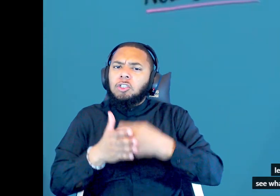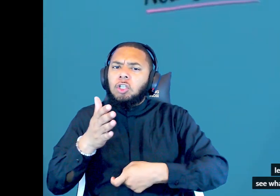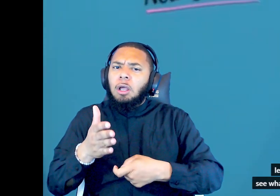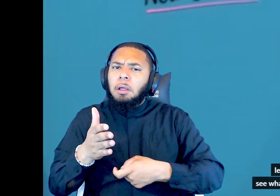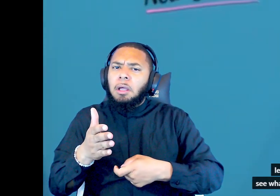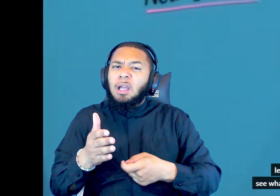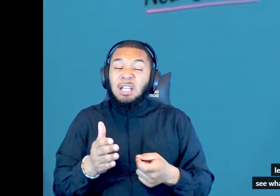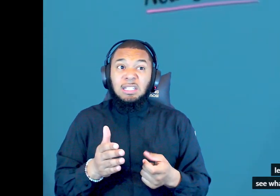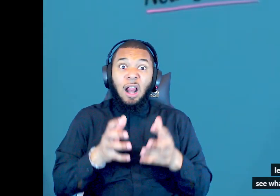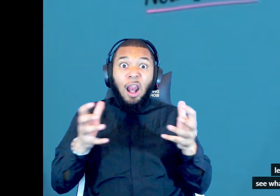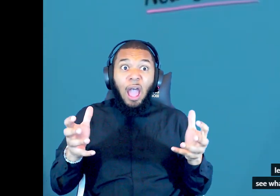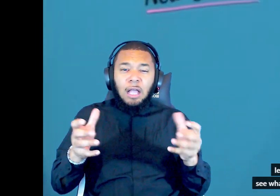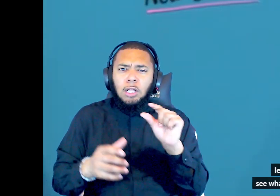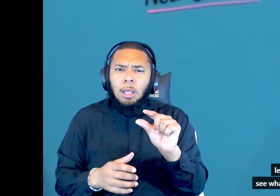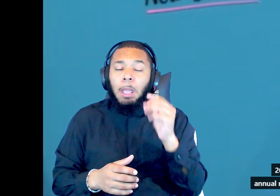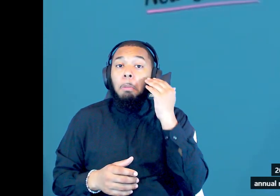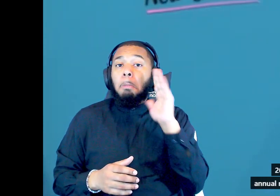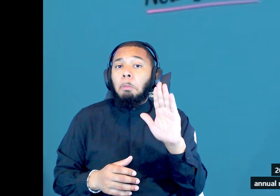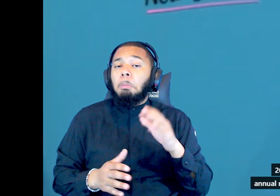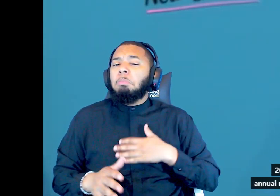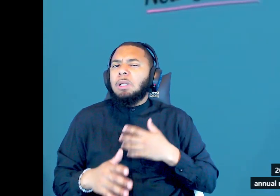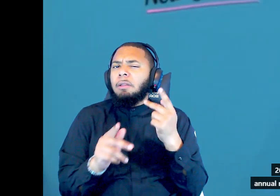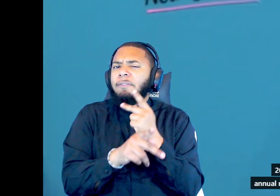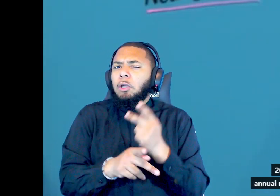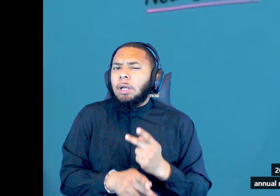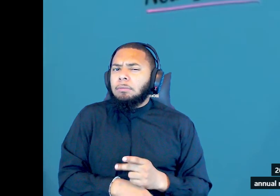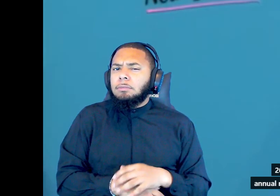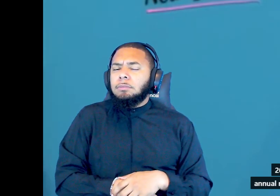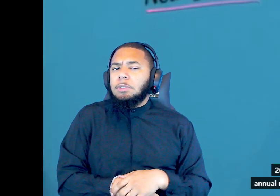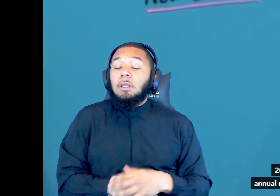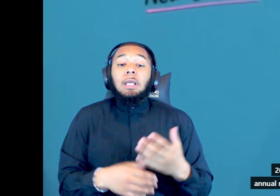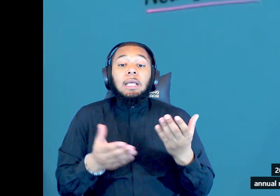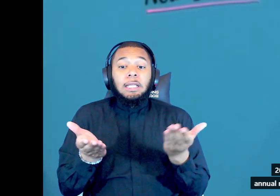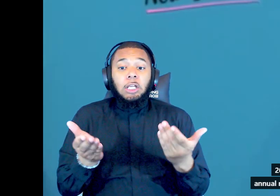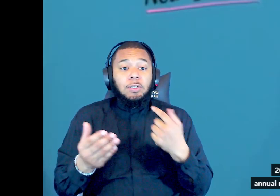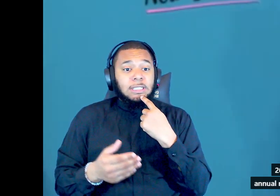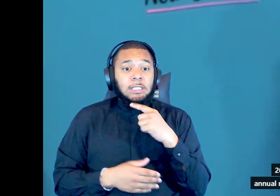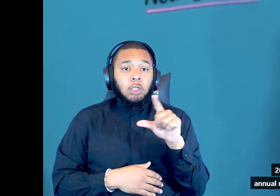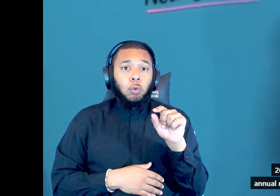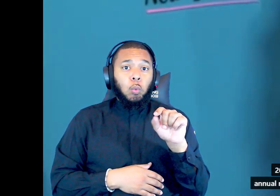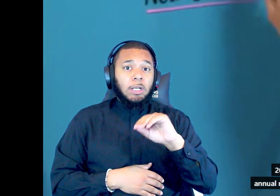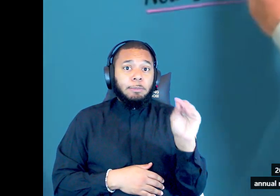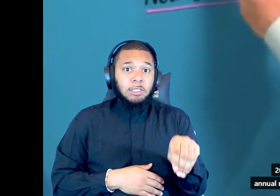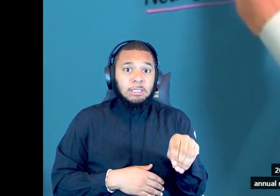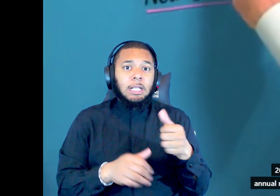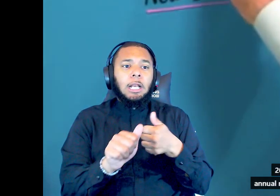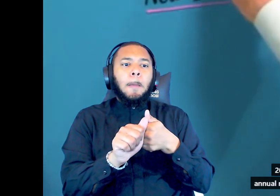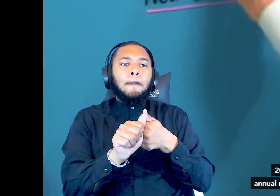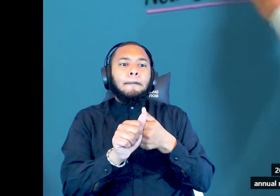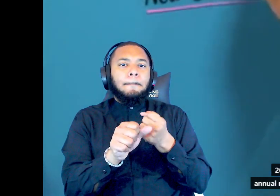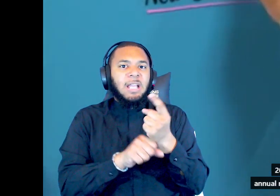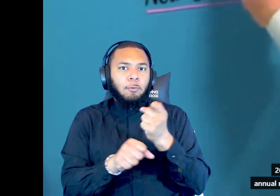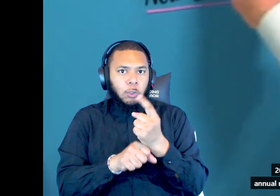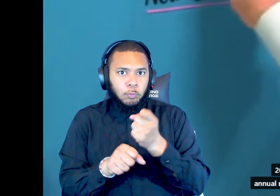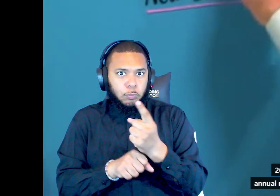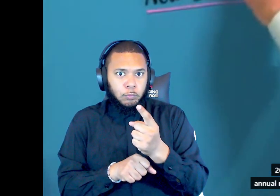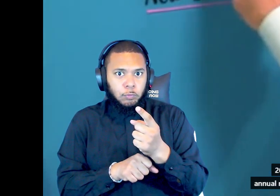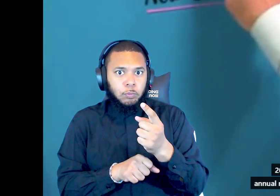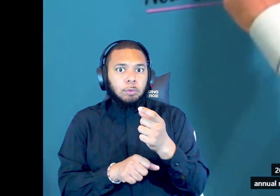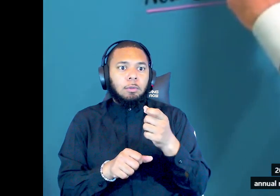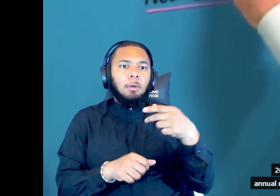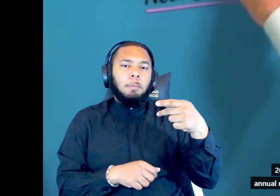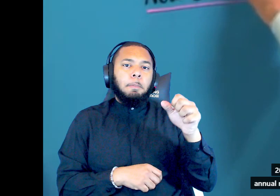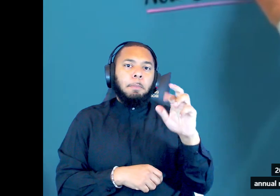So finance charge, 20%. And this is 20% per year, annual, per